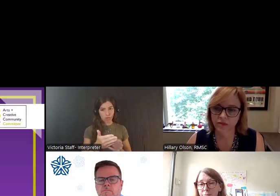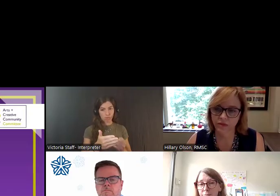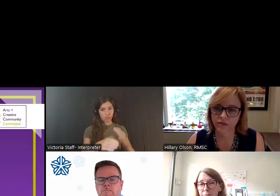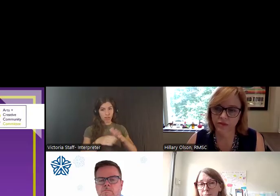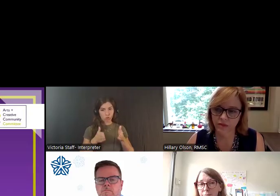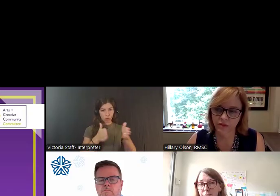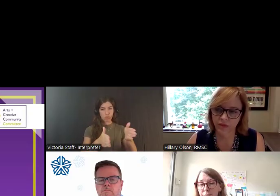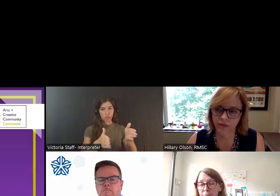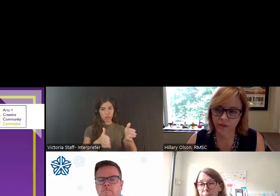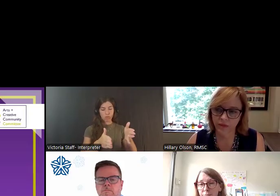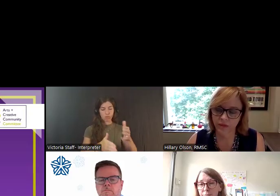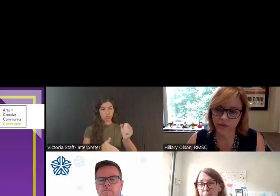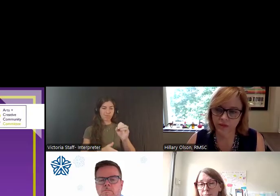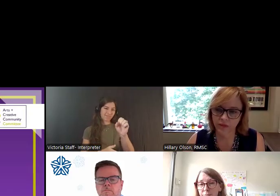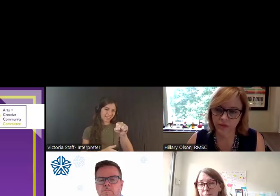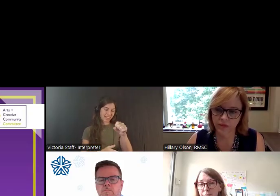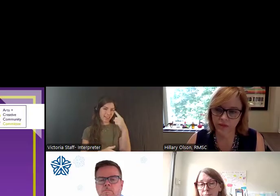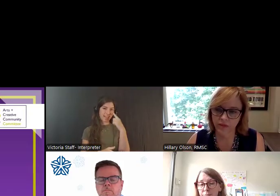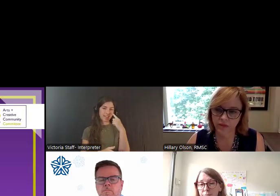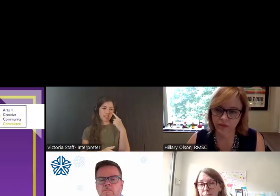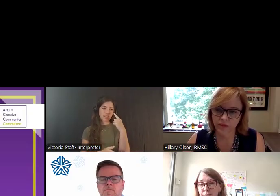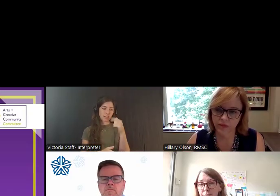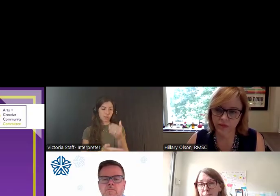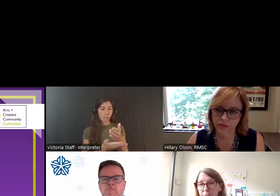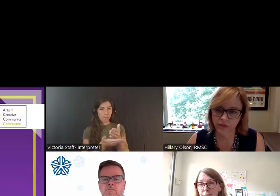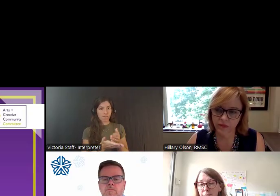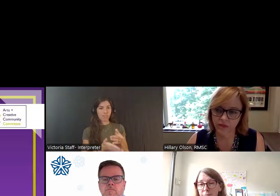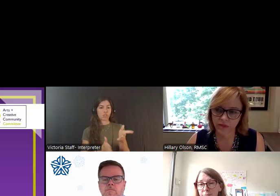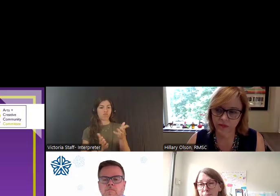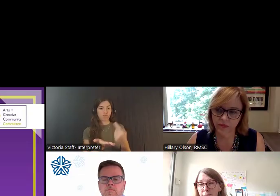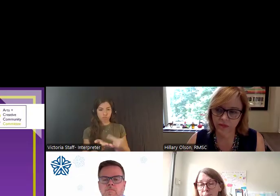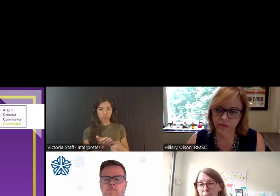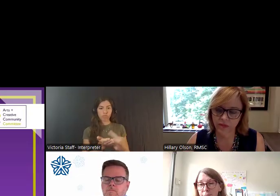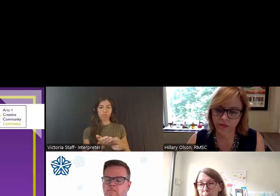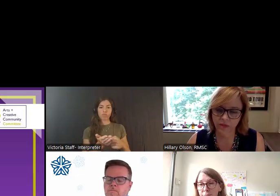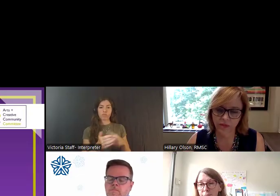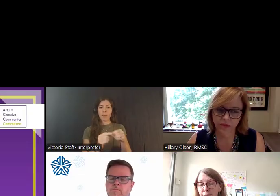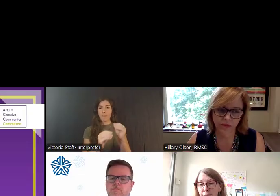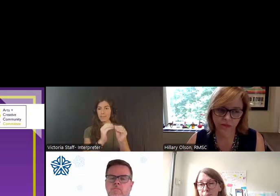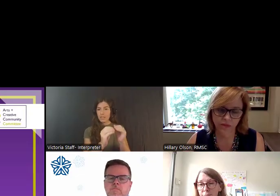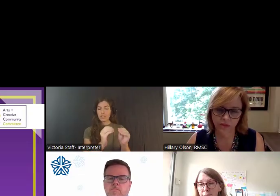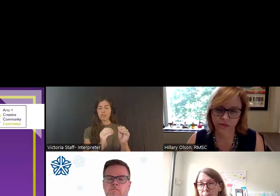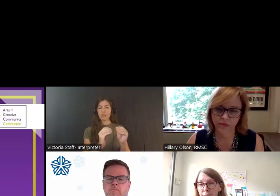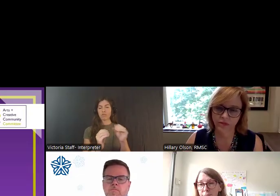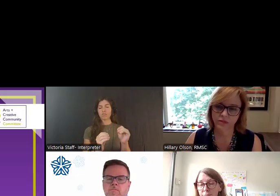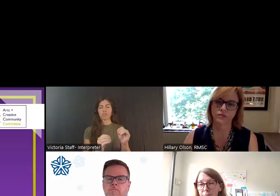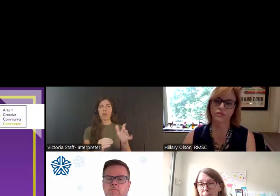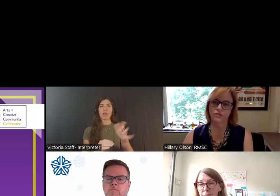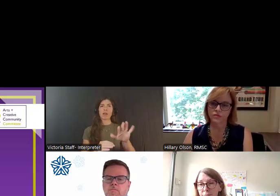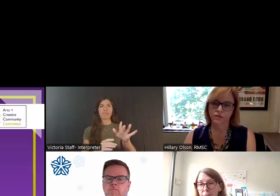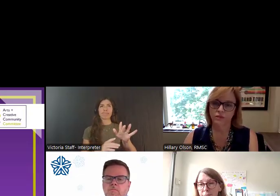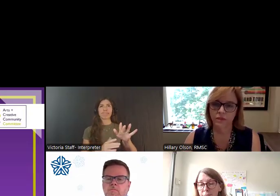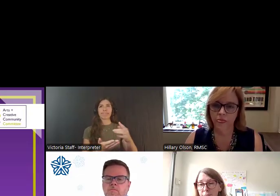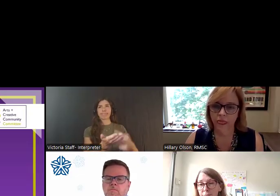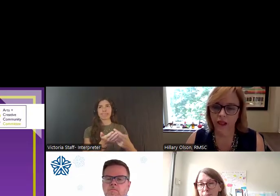street. And so, yeah, I think it's as part of this talk about maintenance, I think, and we've kind of been going around this